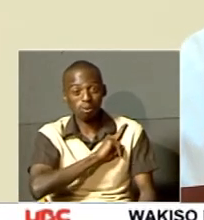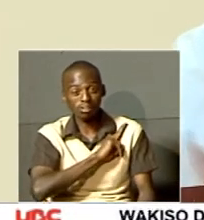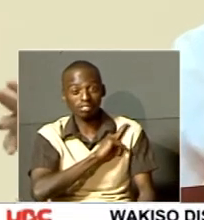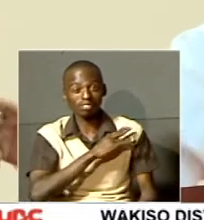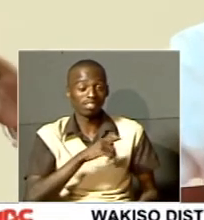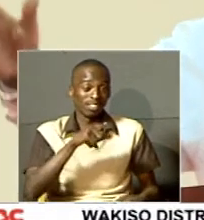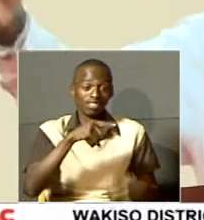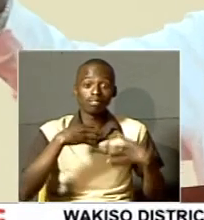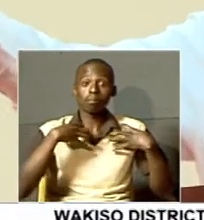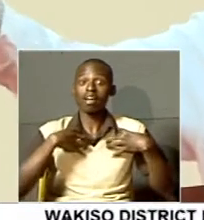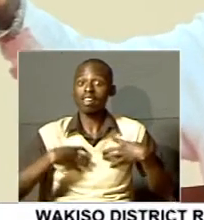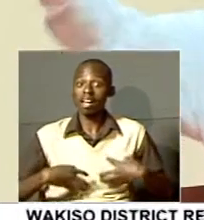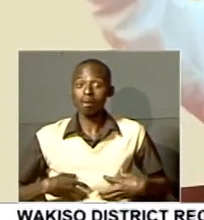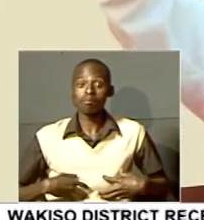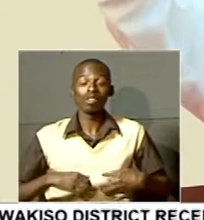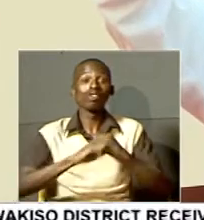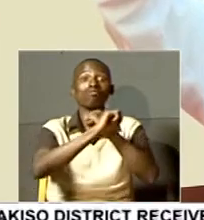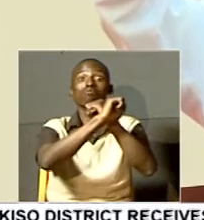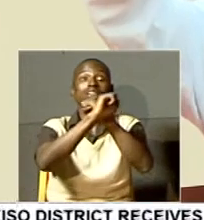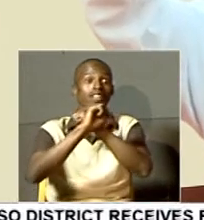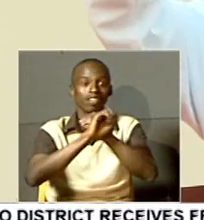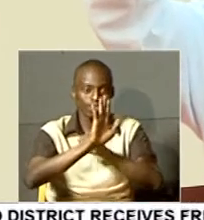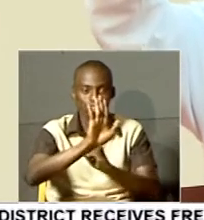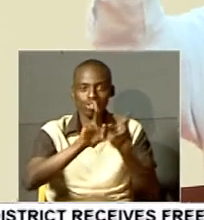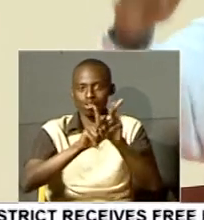this is an army to guard those people